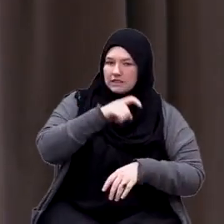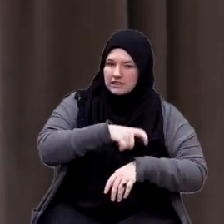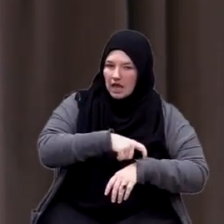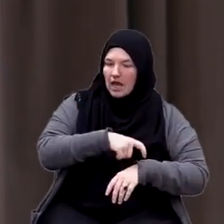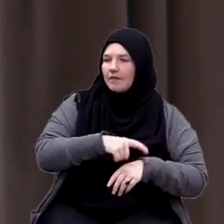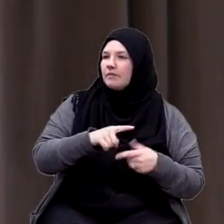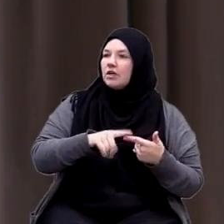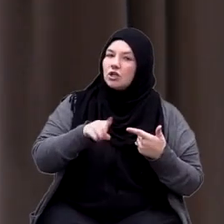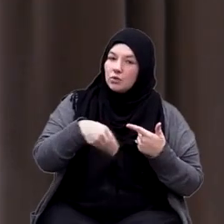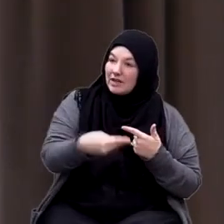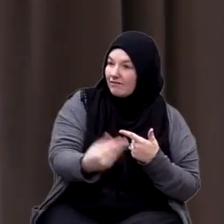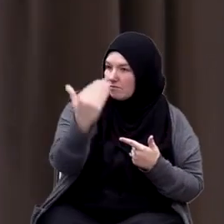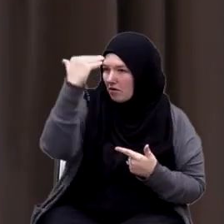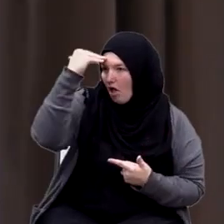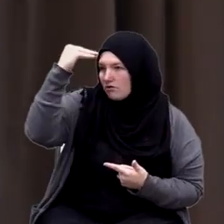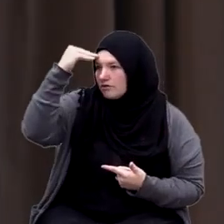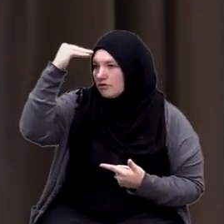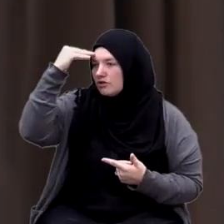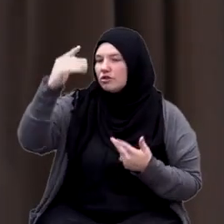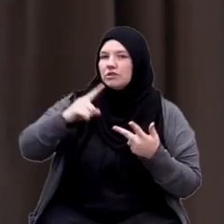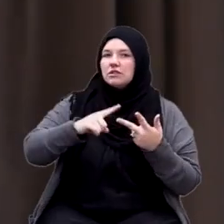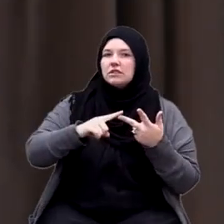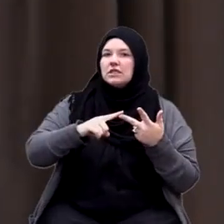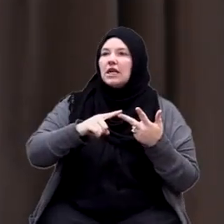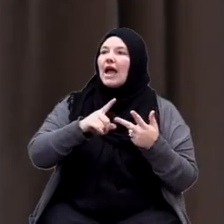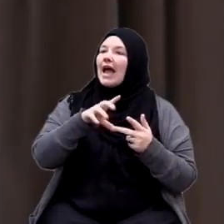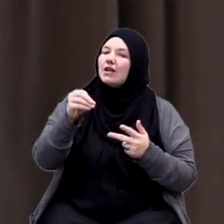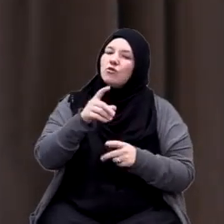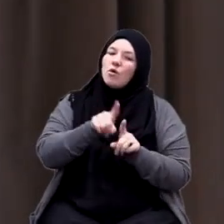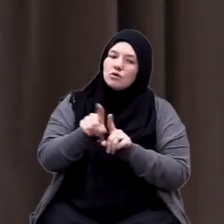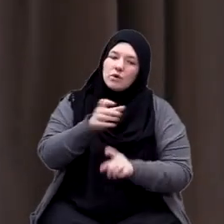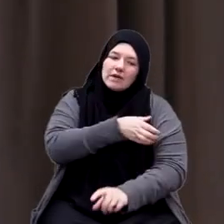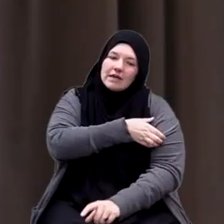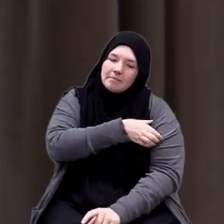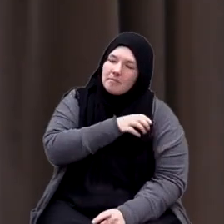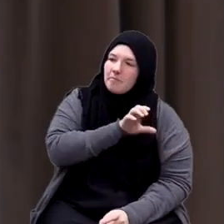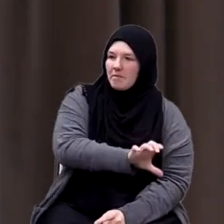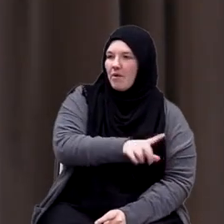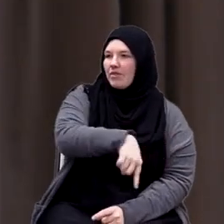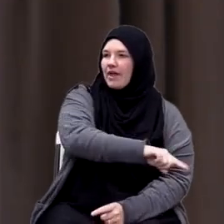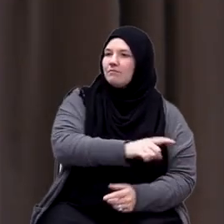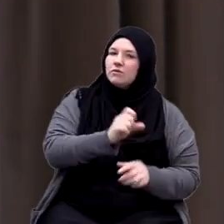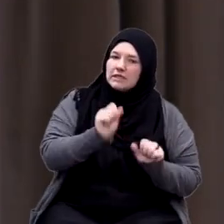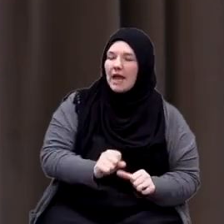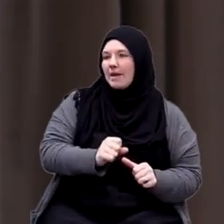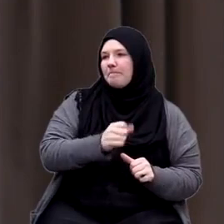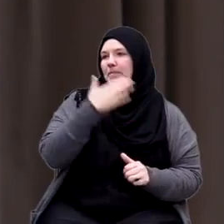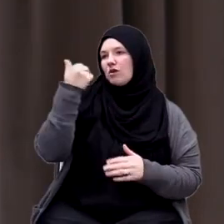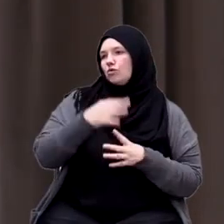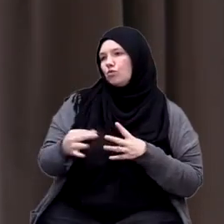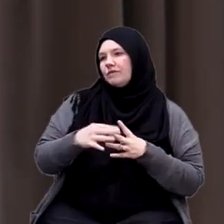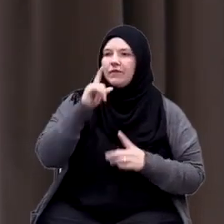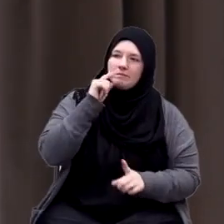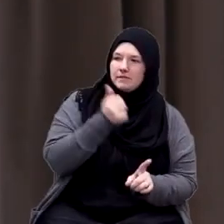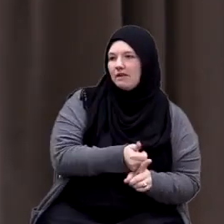you give them knowledge, that you give them the power to make better choices.